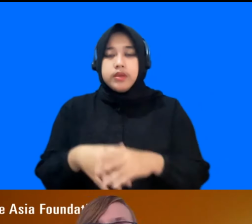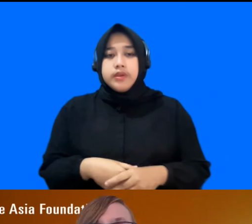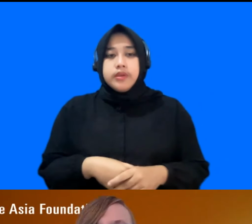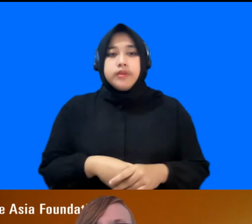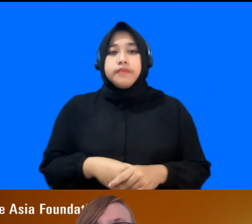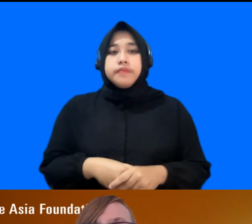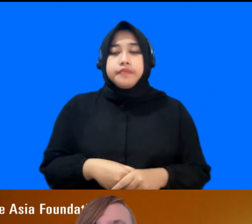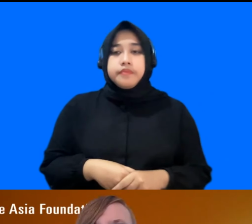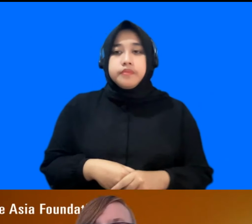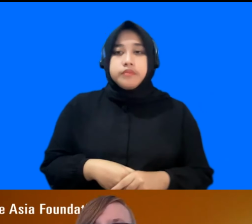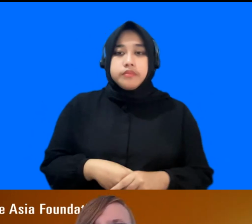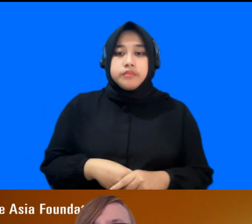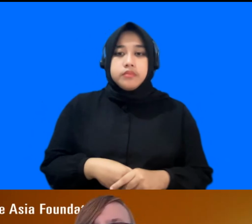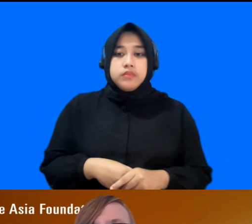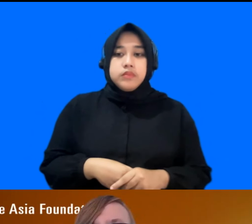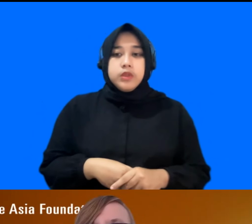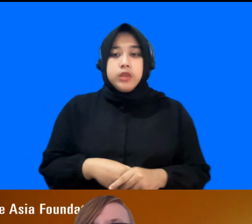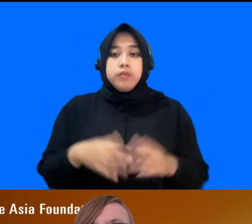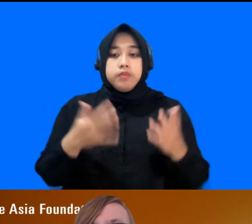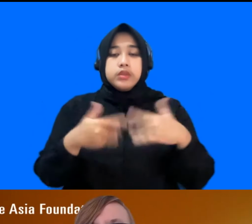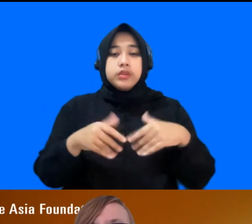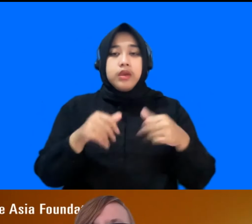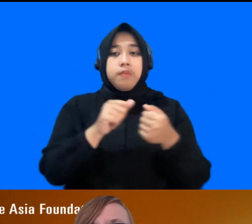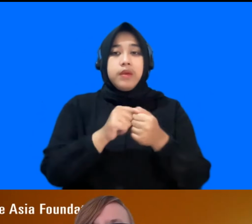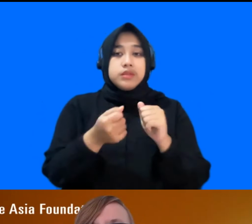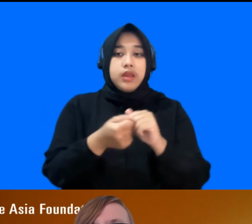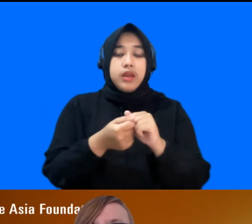from the perspective of an engineer, a data scientist,